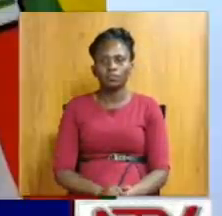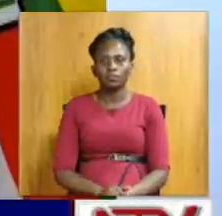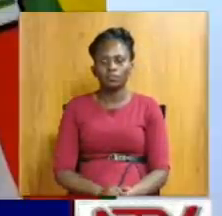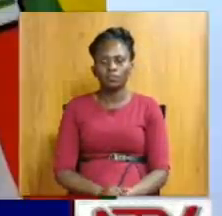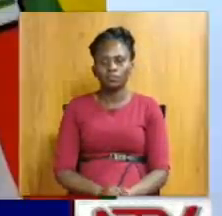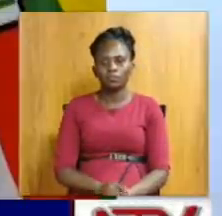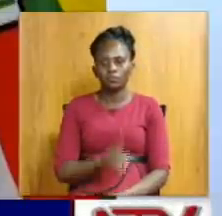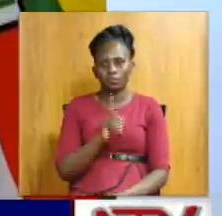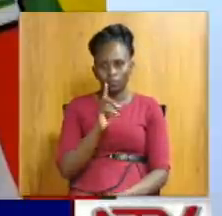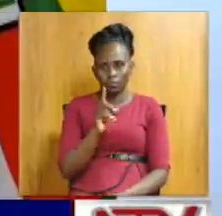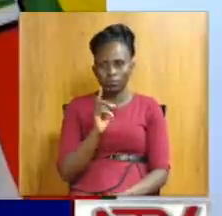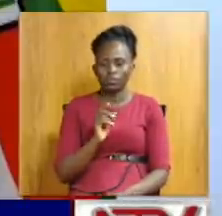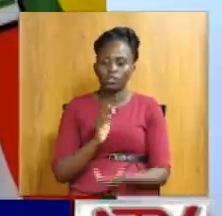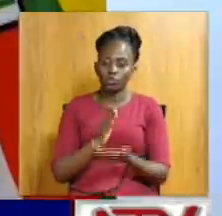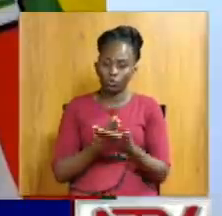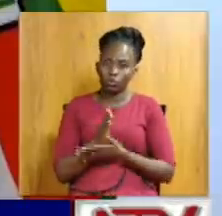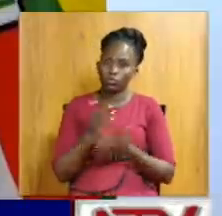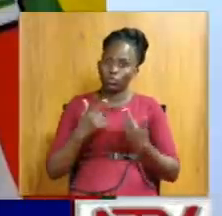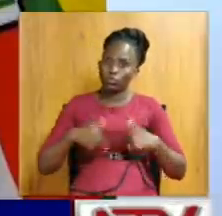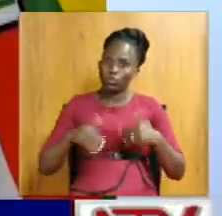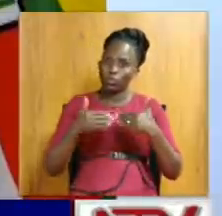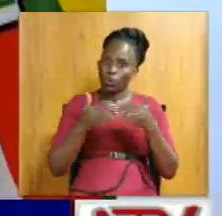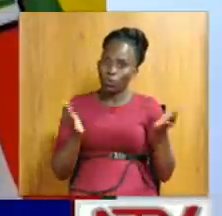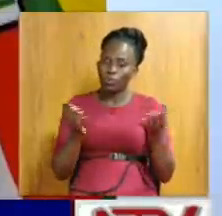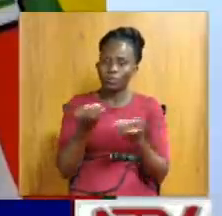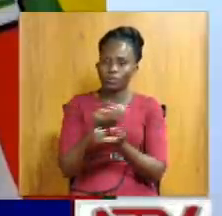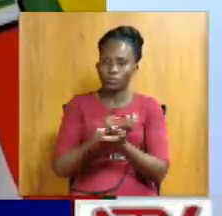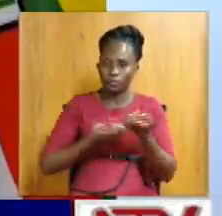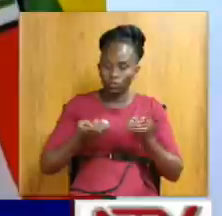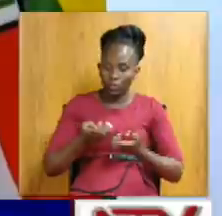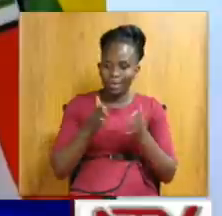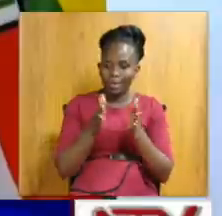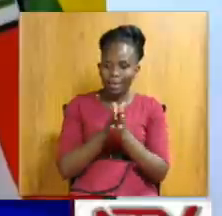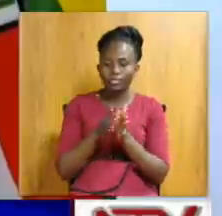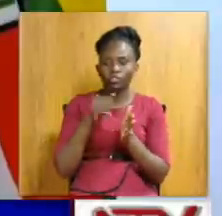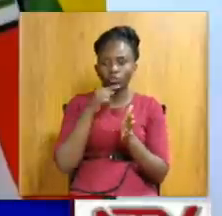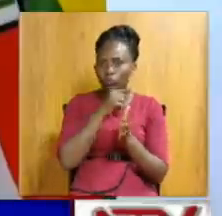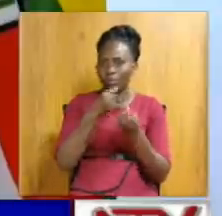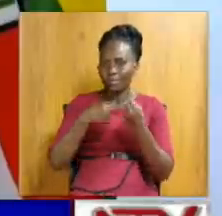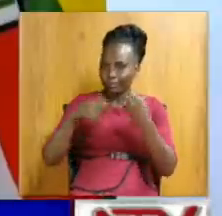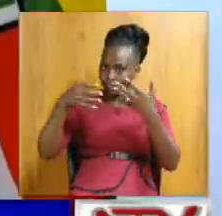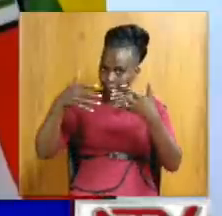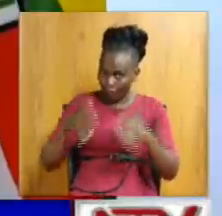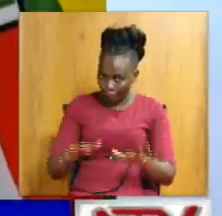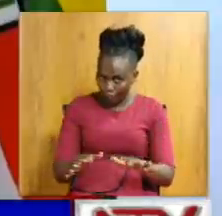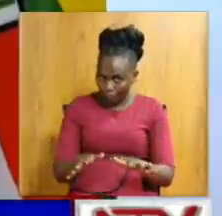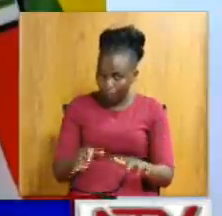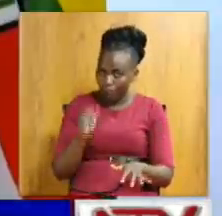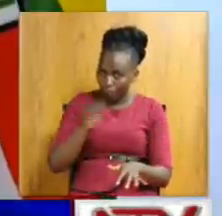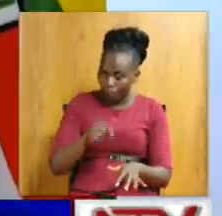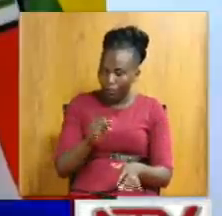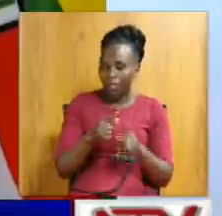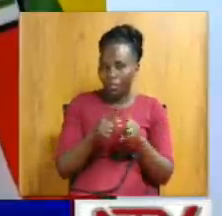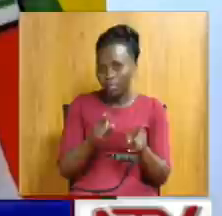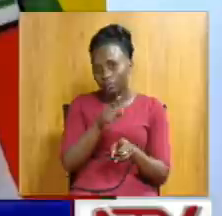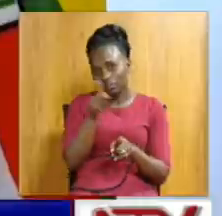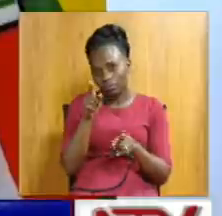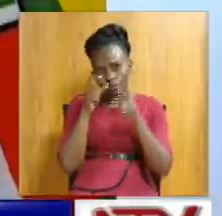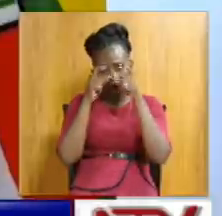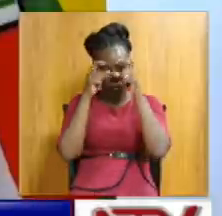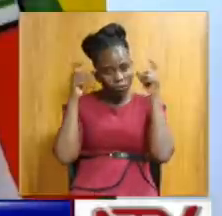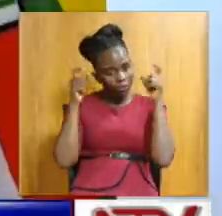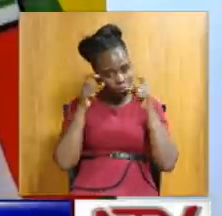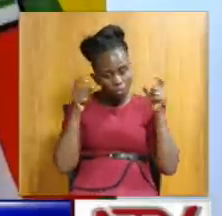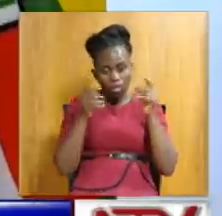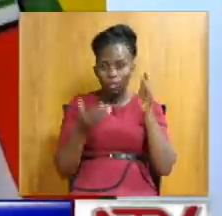Although we are opening the economy and the social activities as pointed out above, you should be alerted that the new